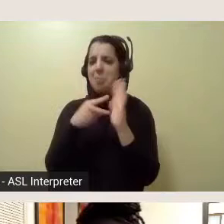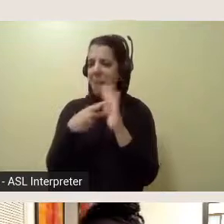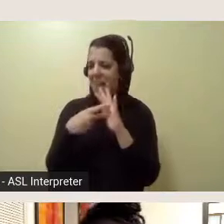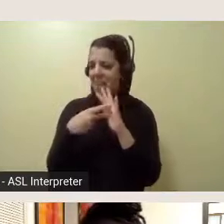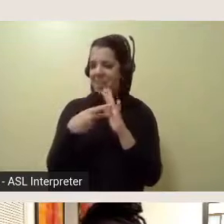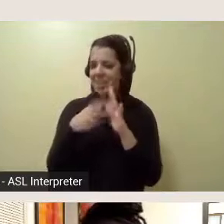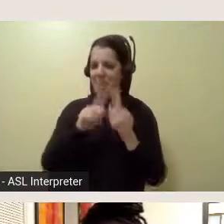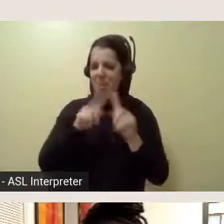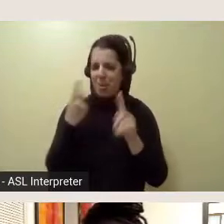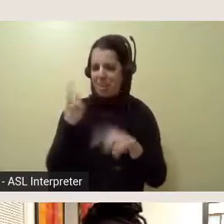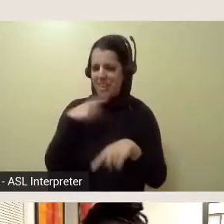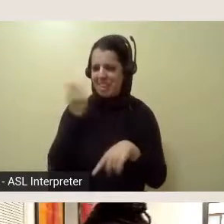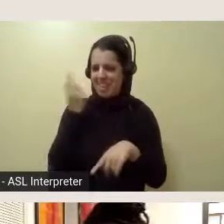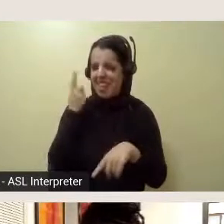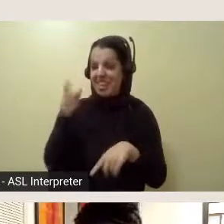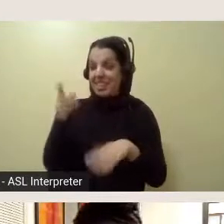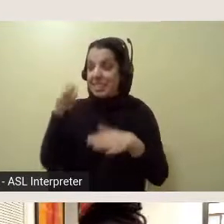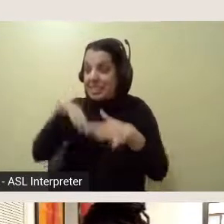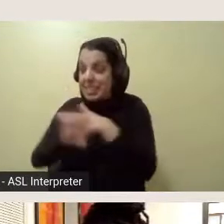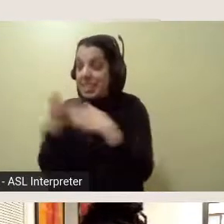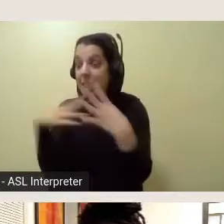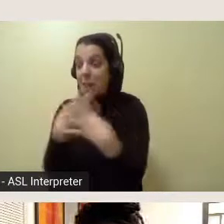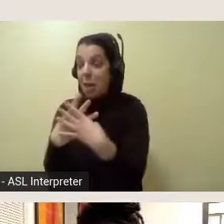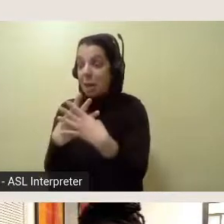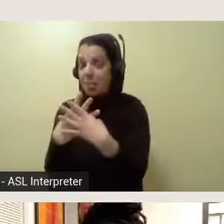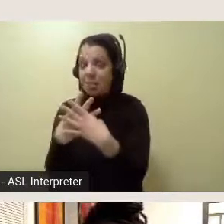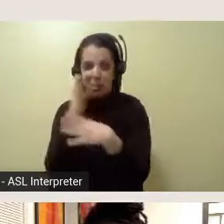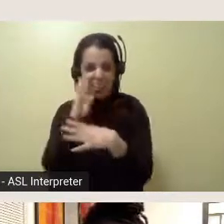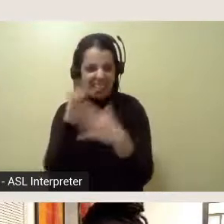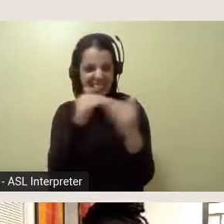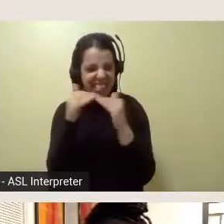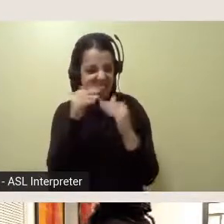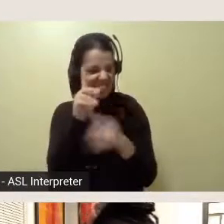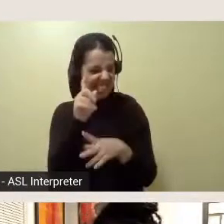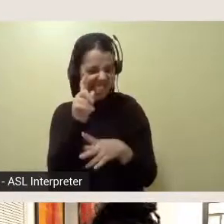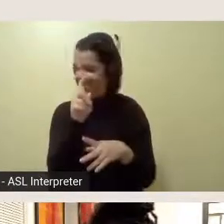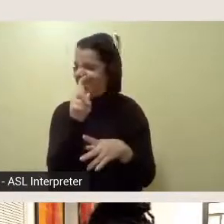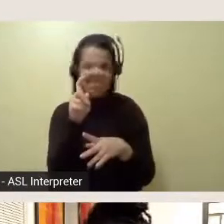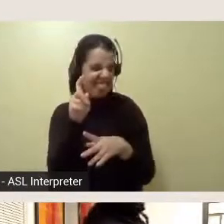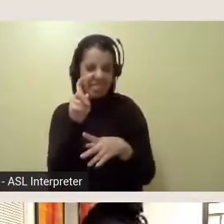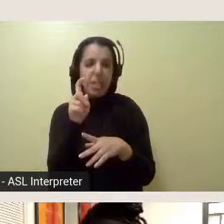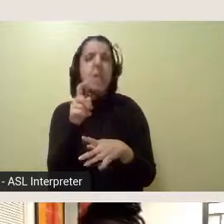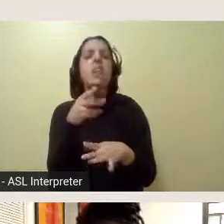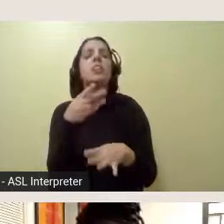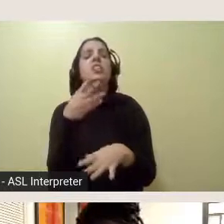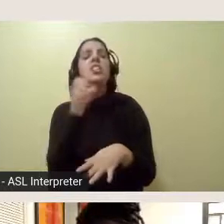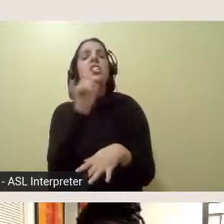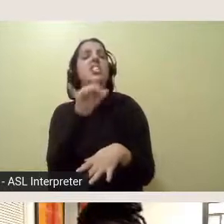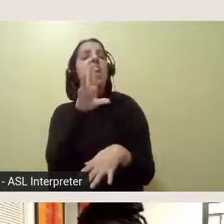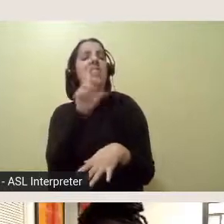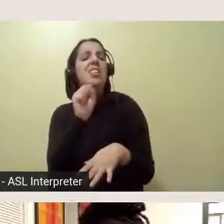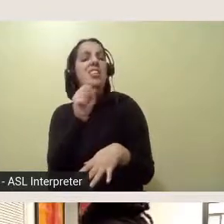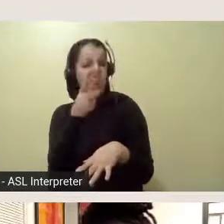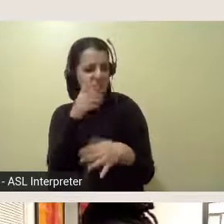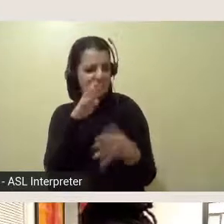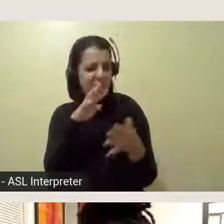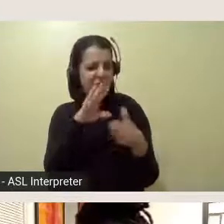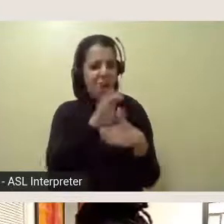You know, what, Cyrus, what does consequence as opposed to punishment begin to look like here?